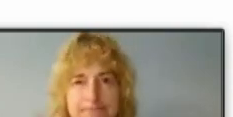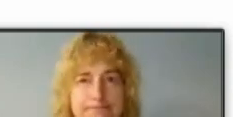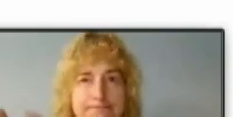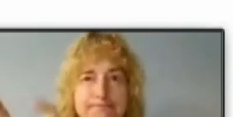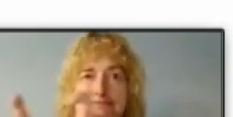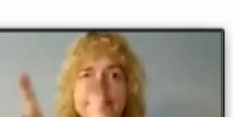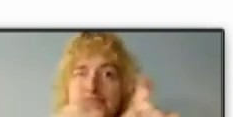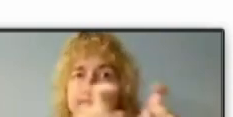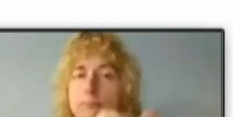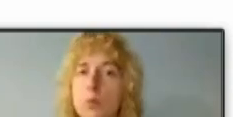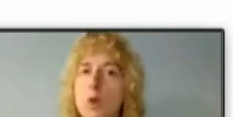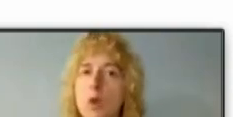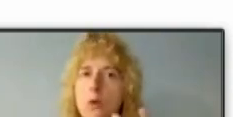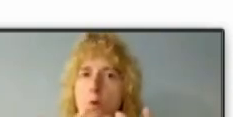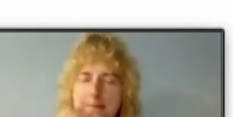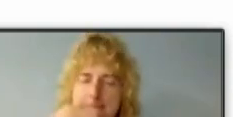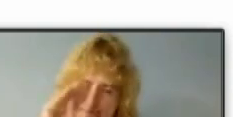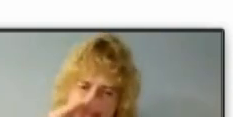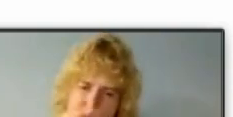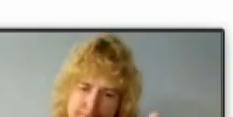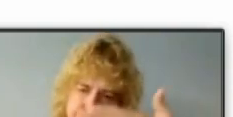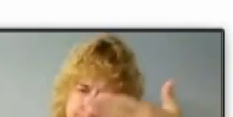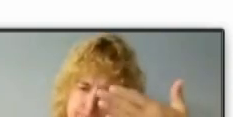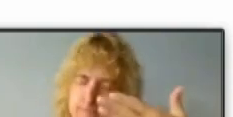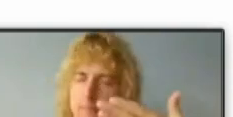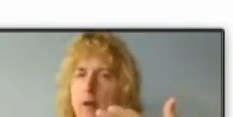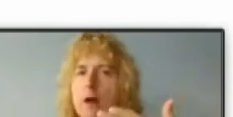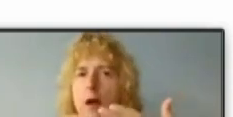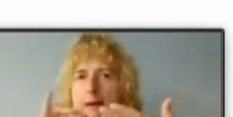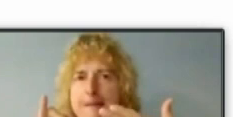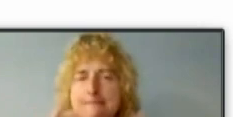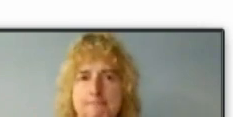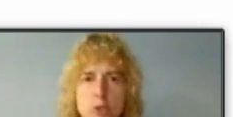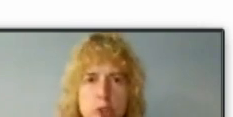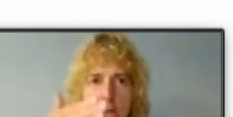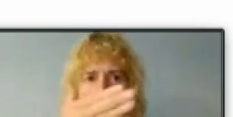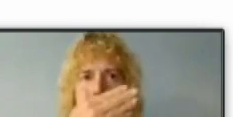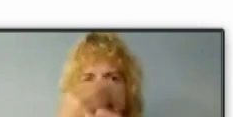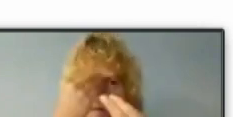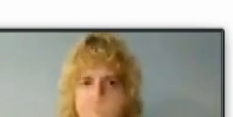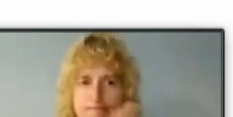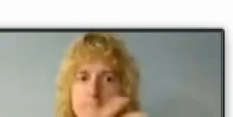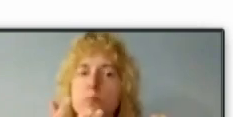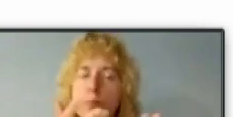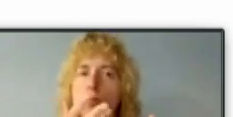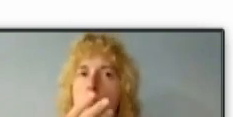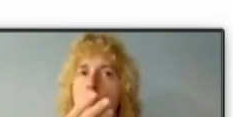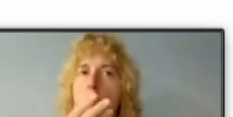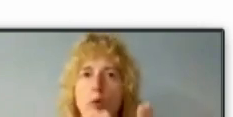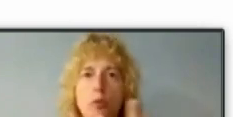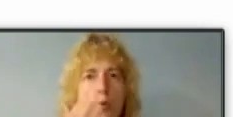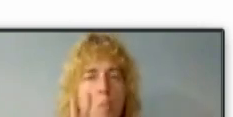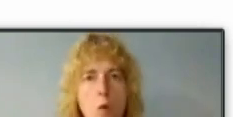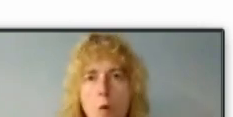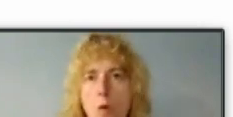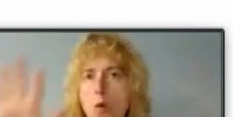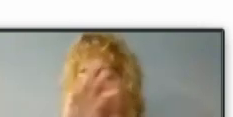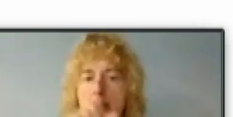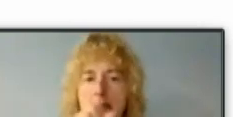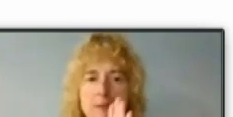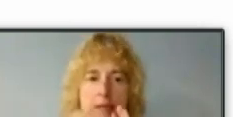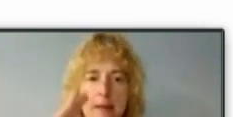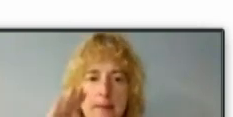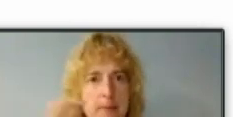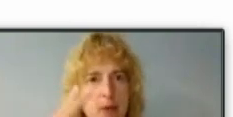disseminating and sharing, not only throughout that's those 46 counties that I just talked about, but throughout the state of Michigan. We're interested in anybody